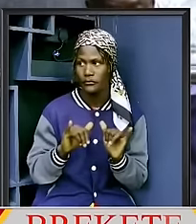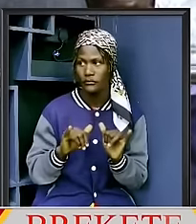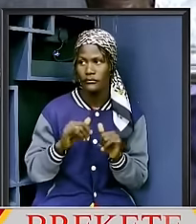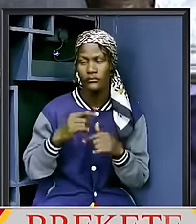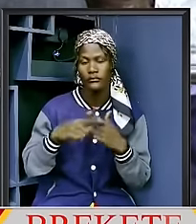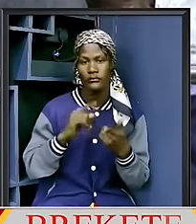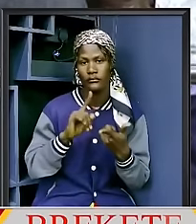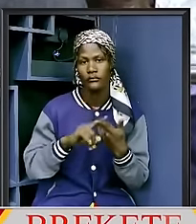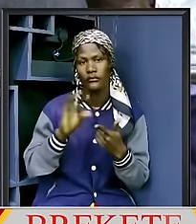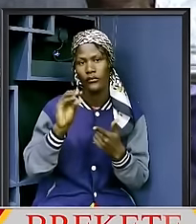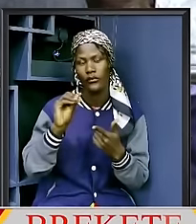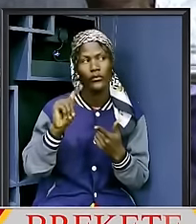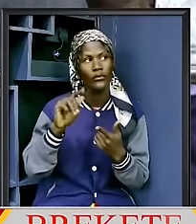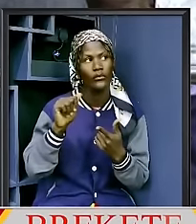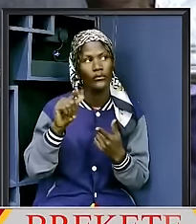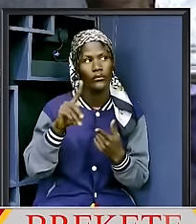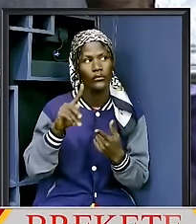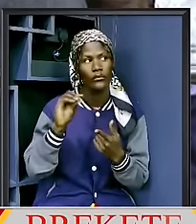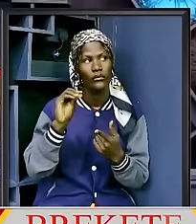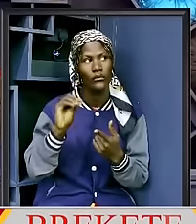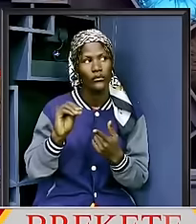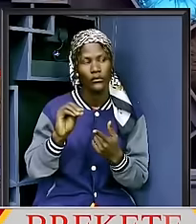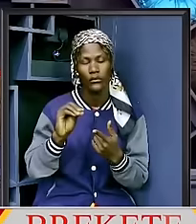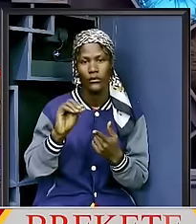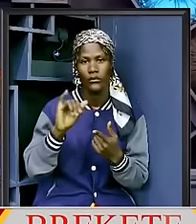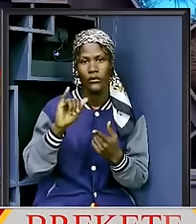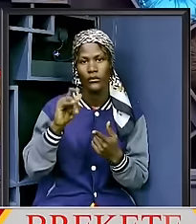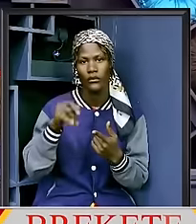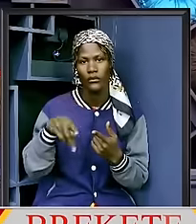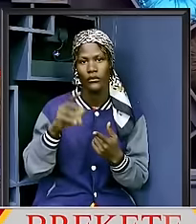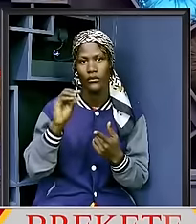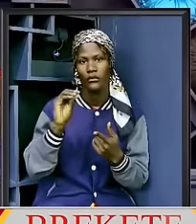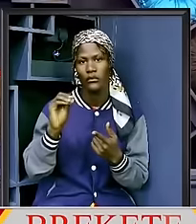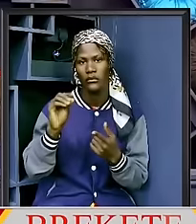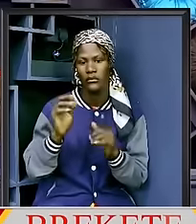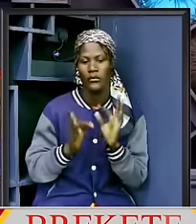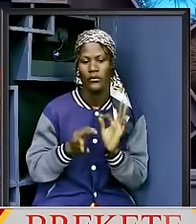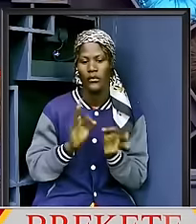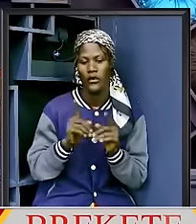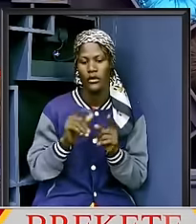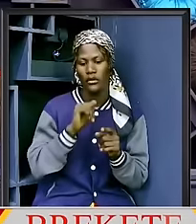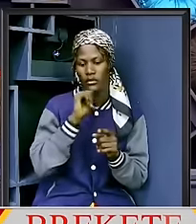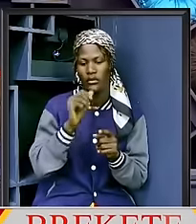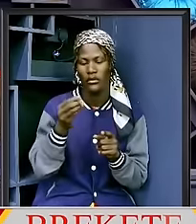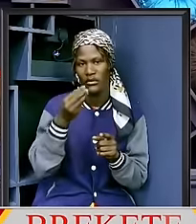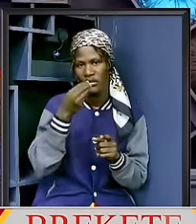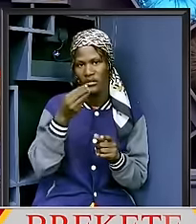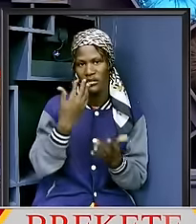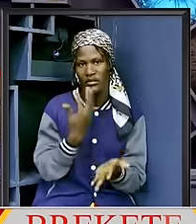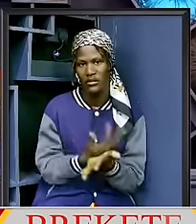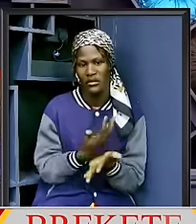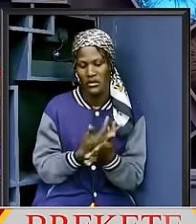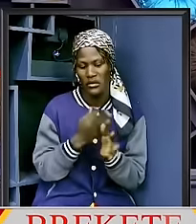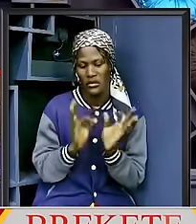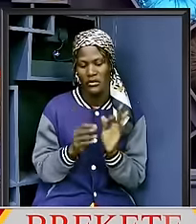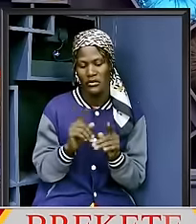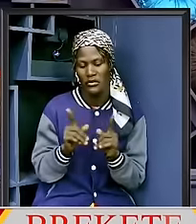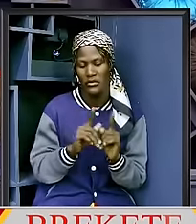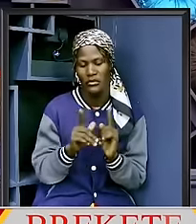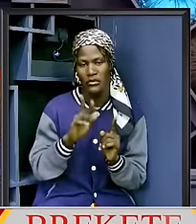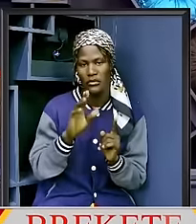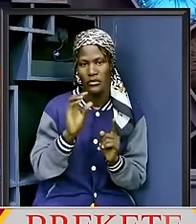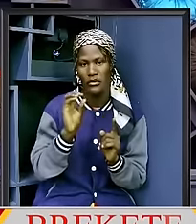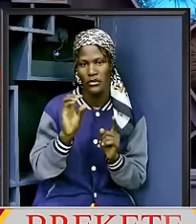Otako, the IPO said, madam, the money you did not eat, if you don't sit down here and do reconciliation